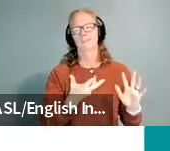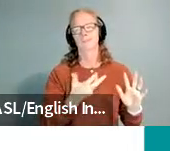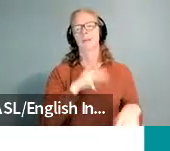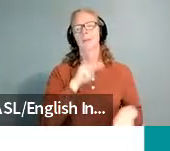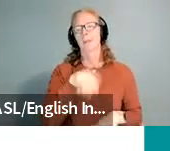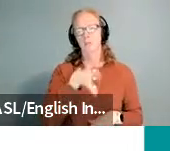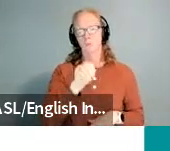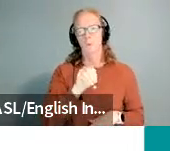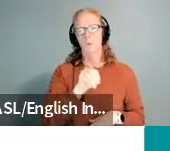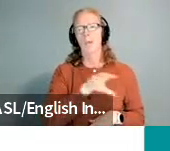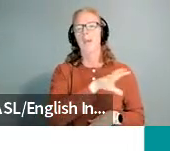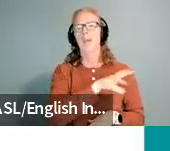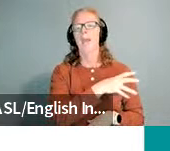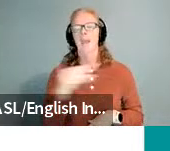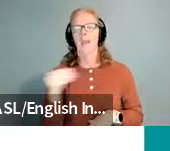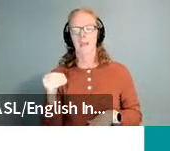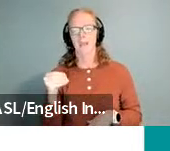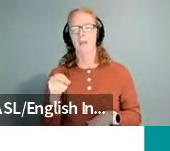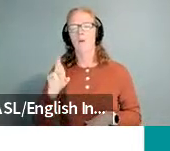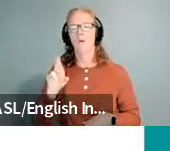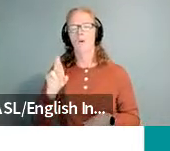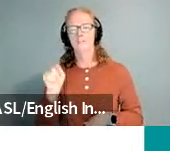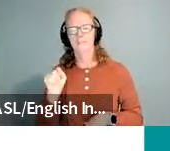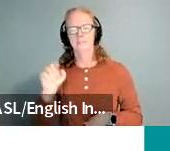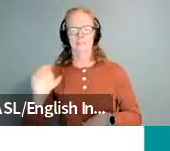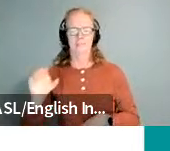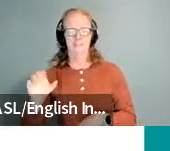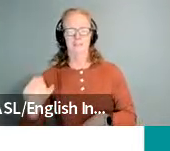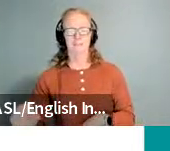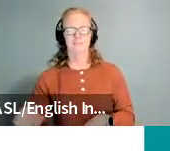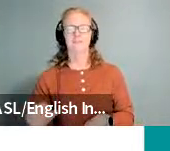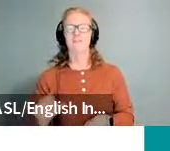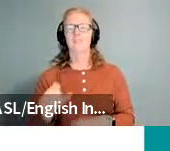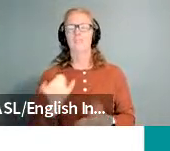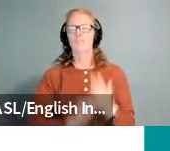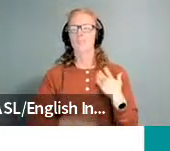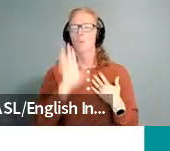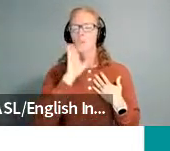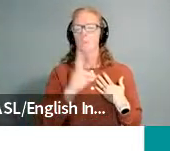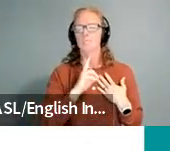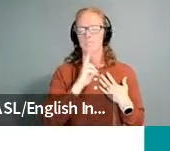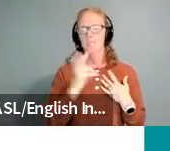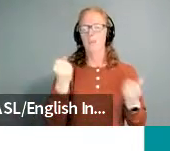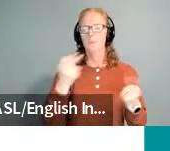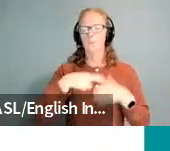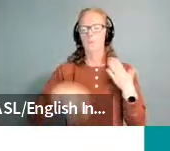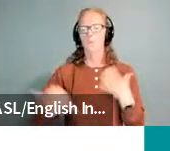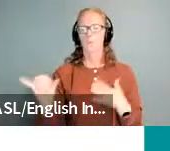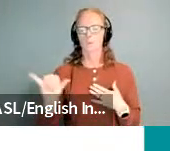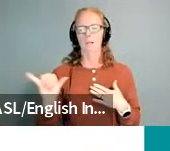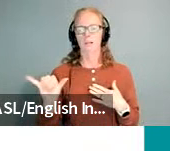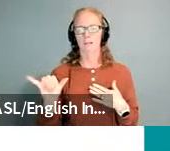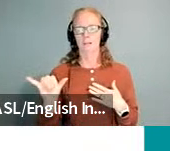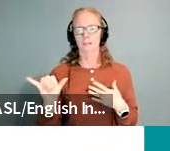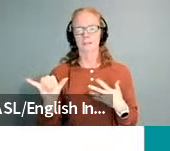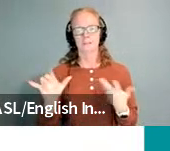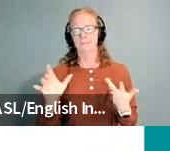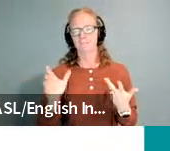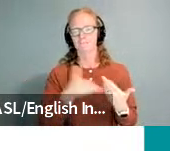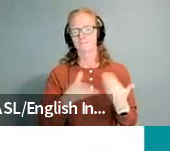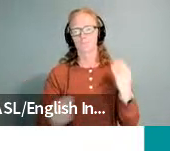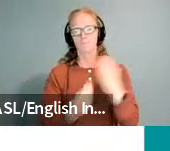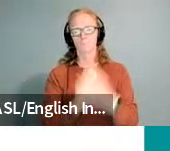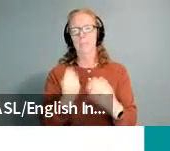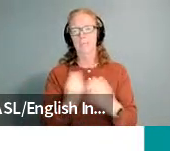Metro as well as RTC. So you will be seeing those results sometime in the